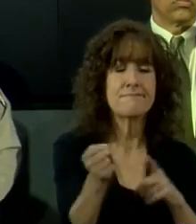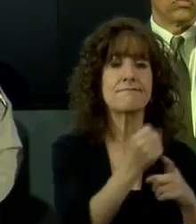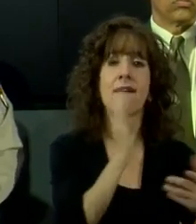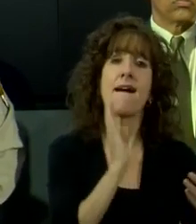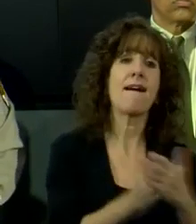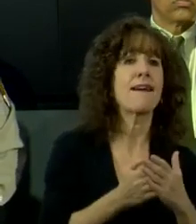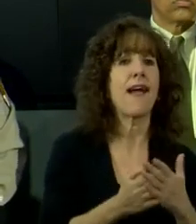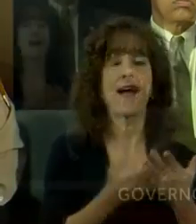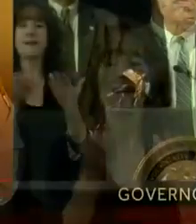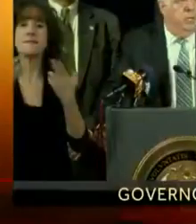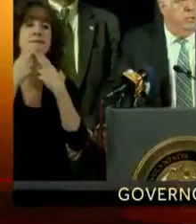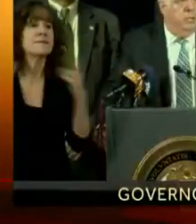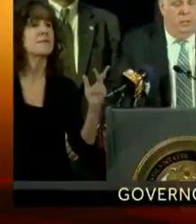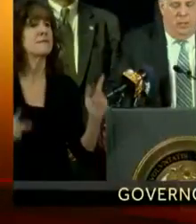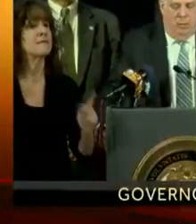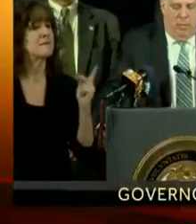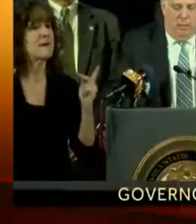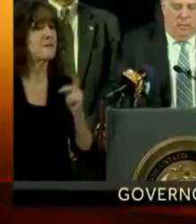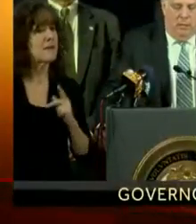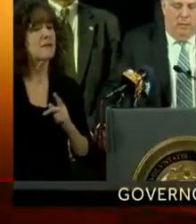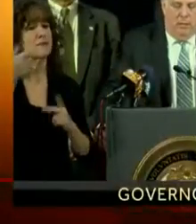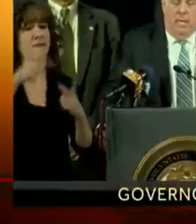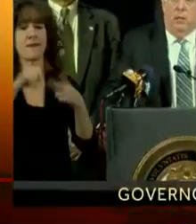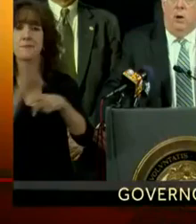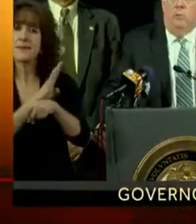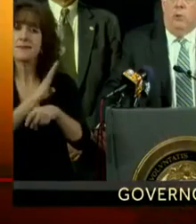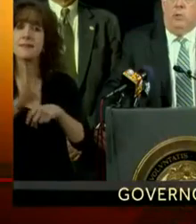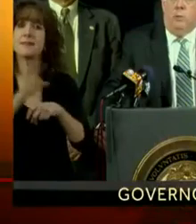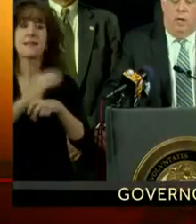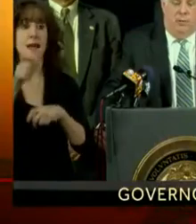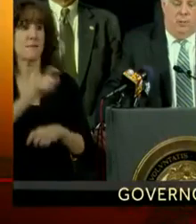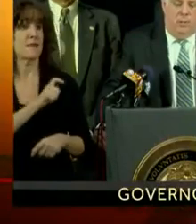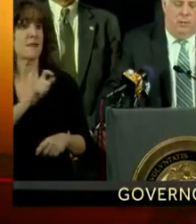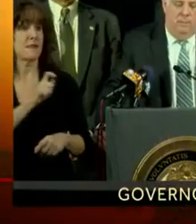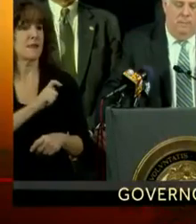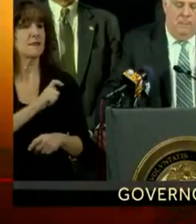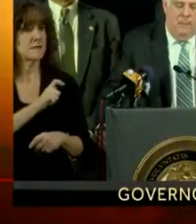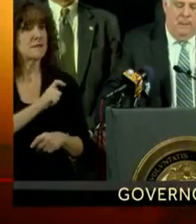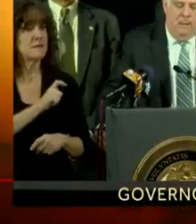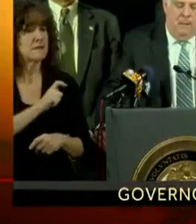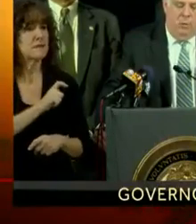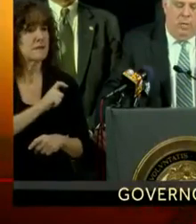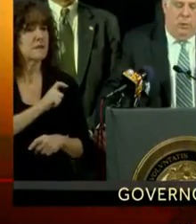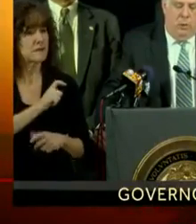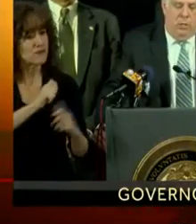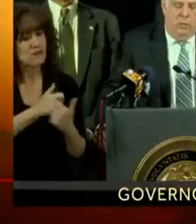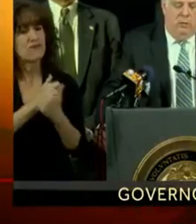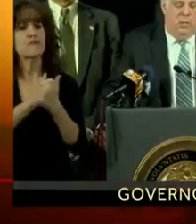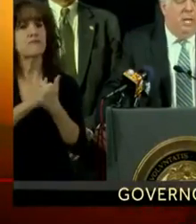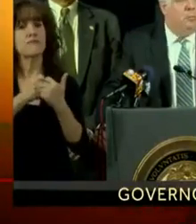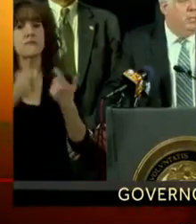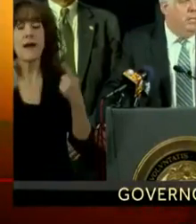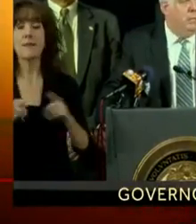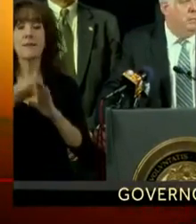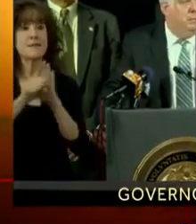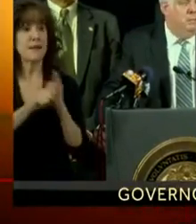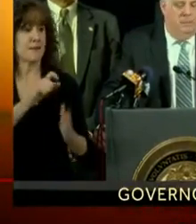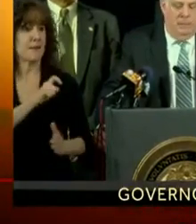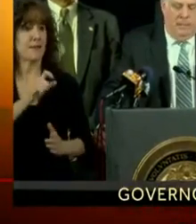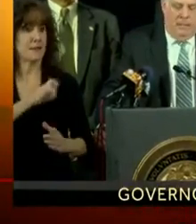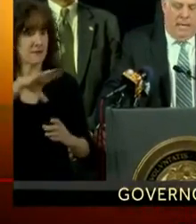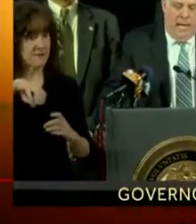against innocent civilians, businesses, and law enforcement officers. The resources of the State